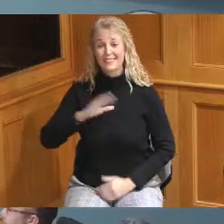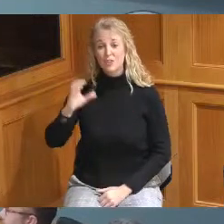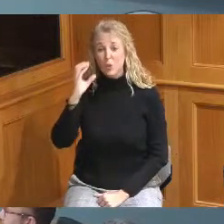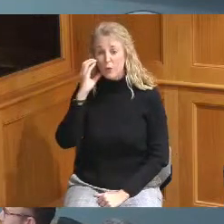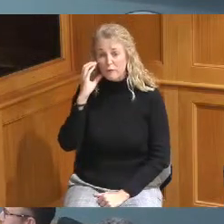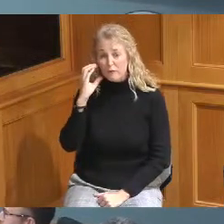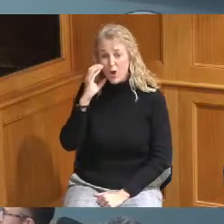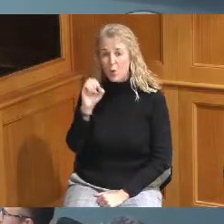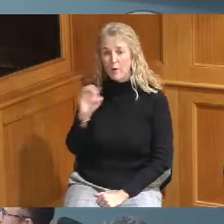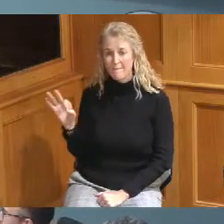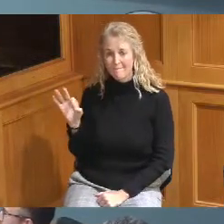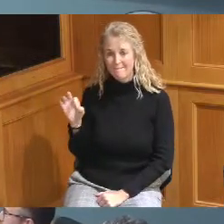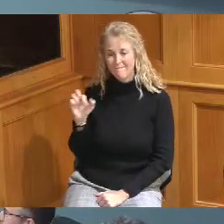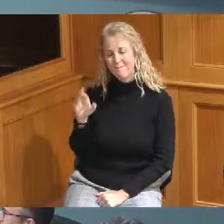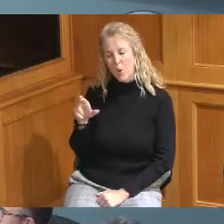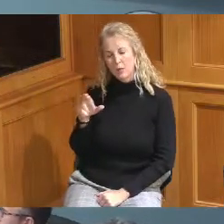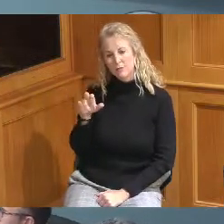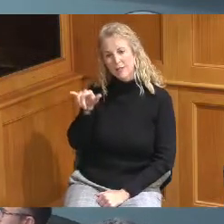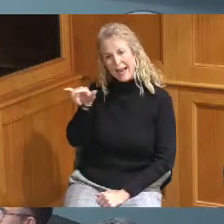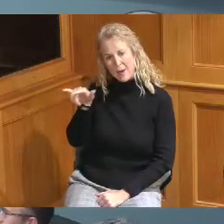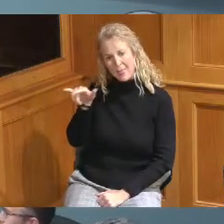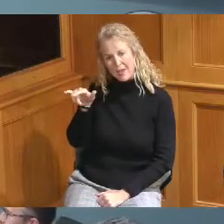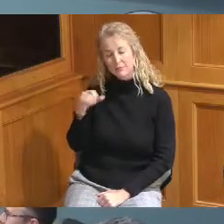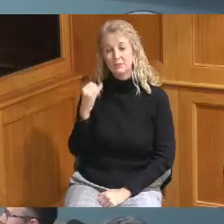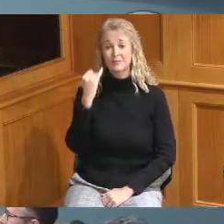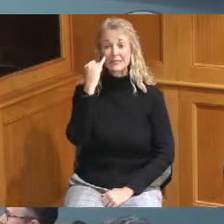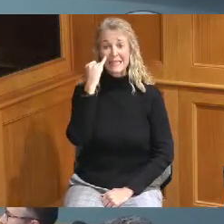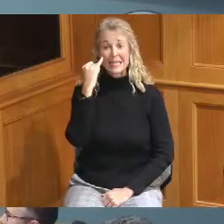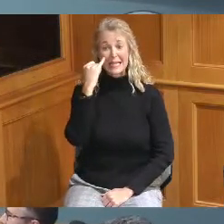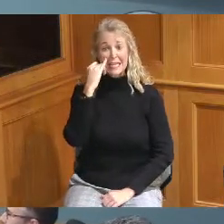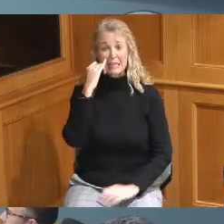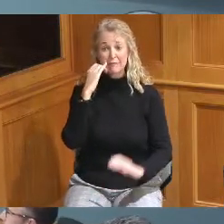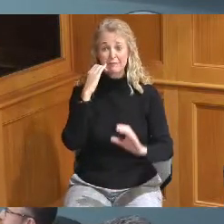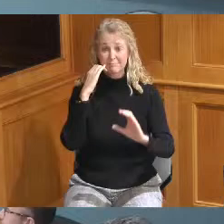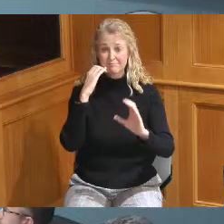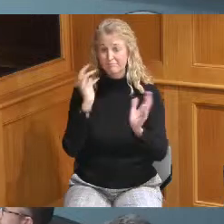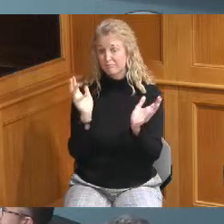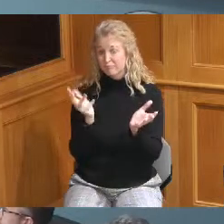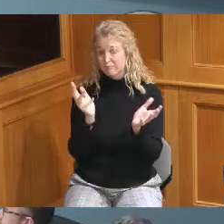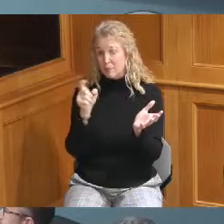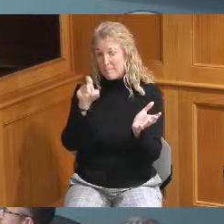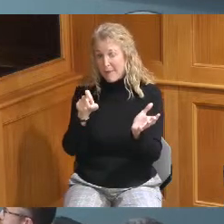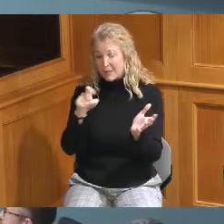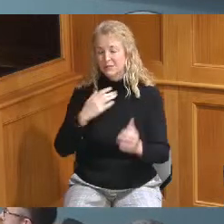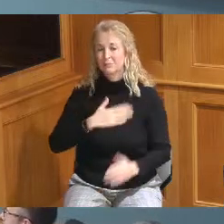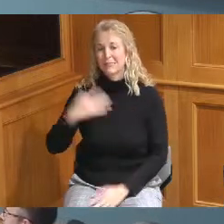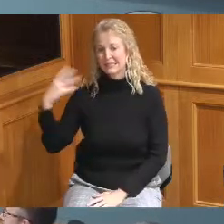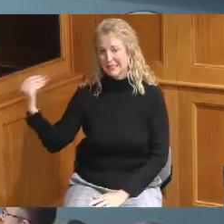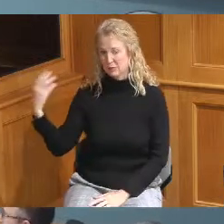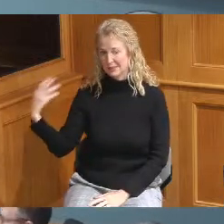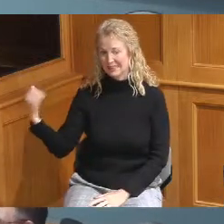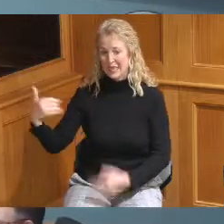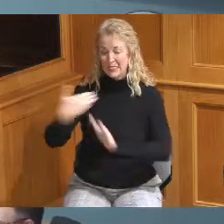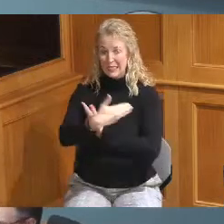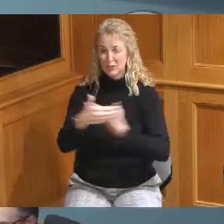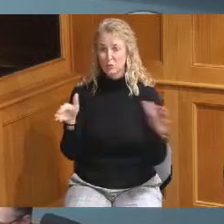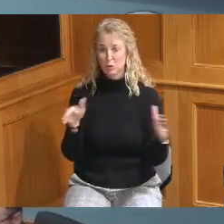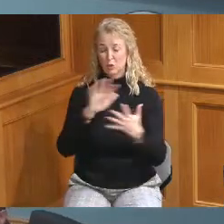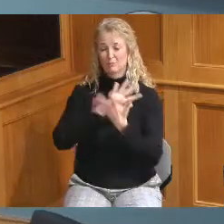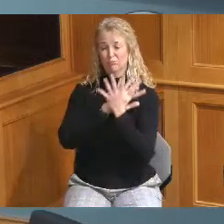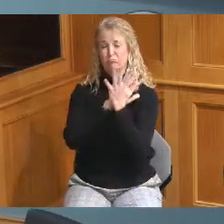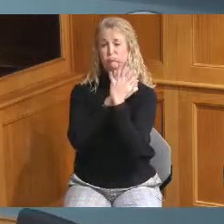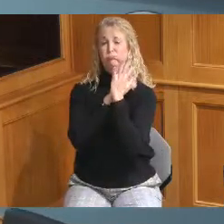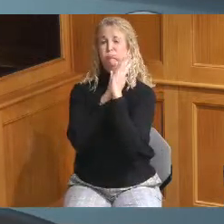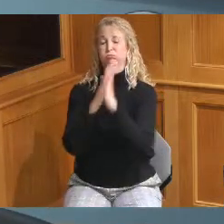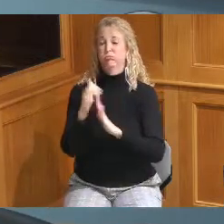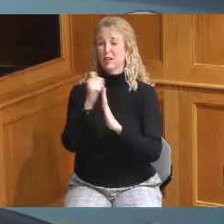your phones, and if you have to have a conversation, please step outside. We've got a pretty robust agenda.